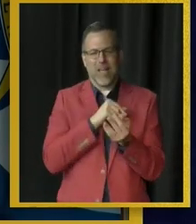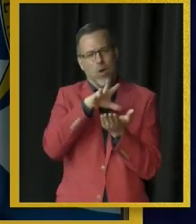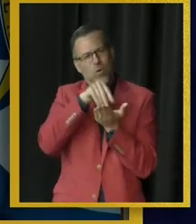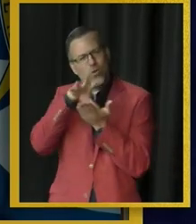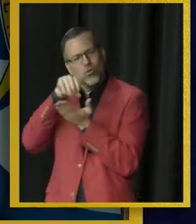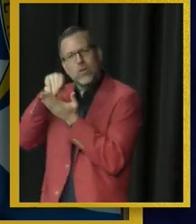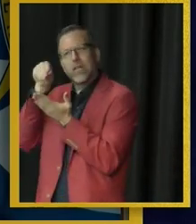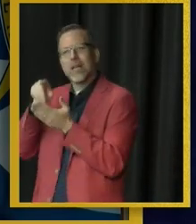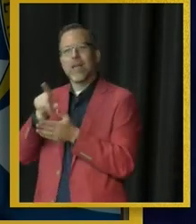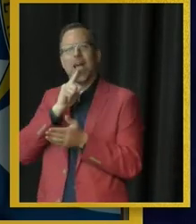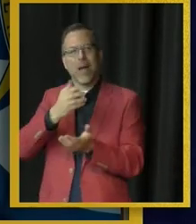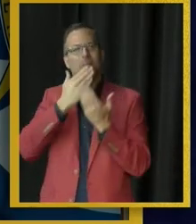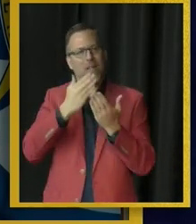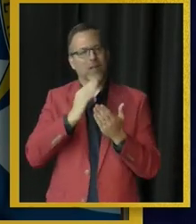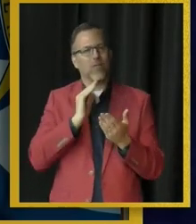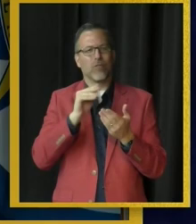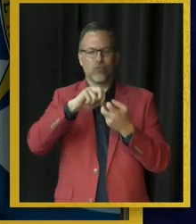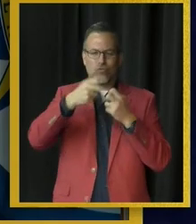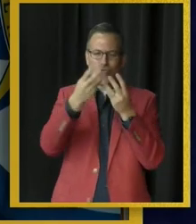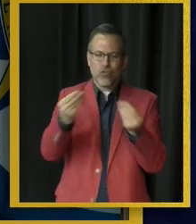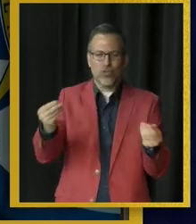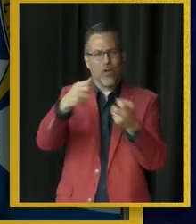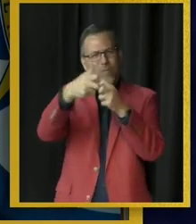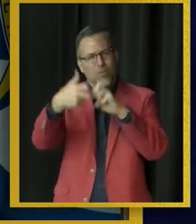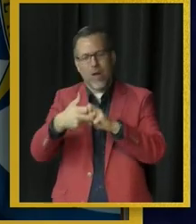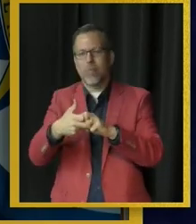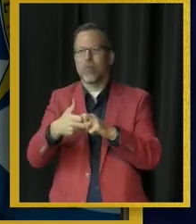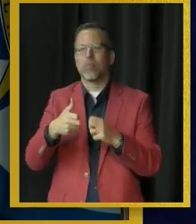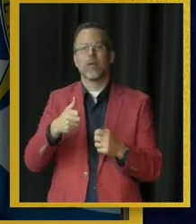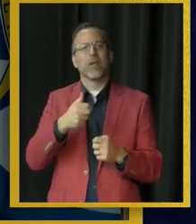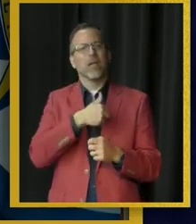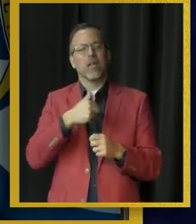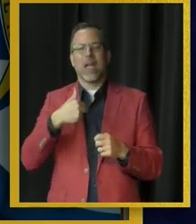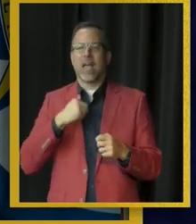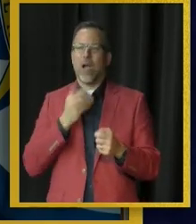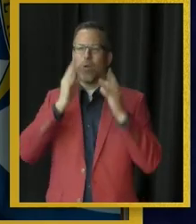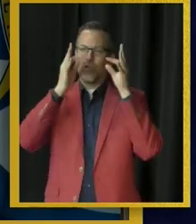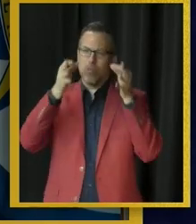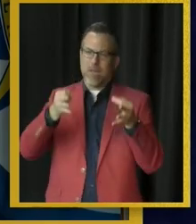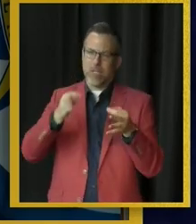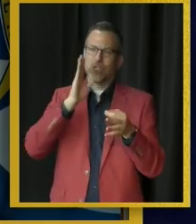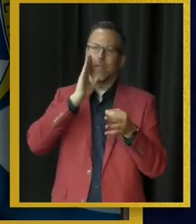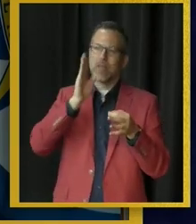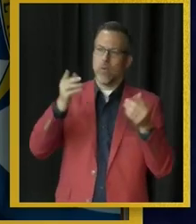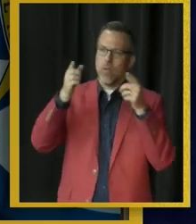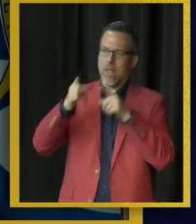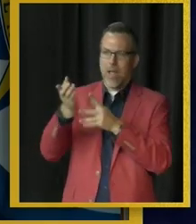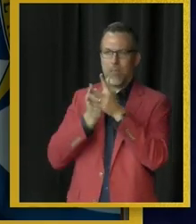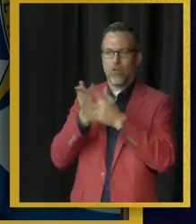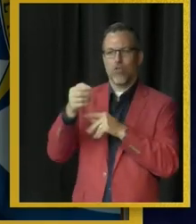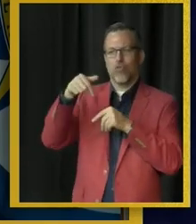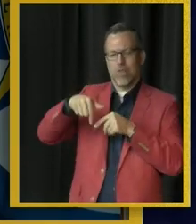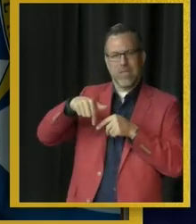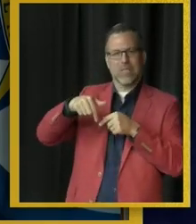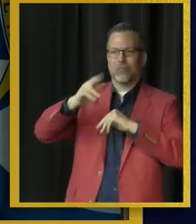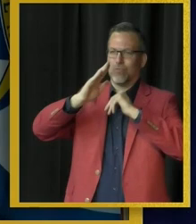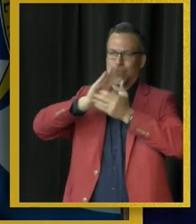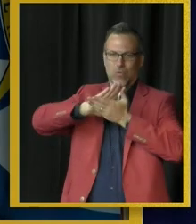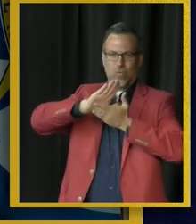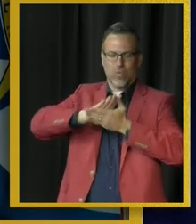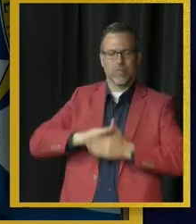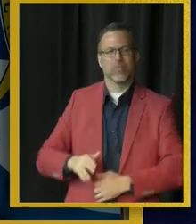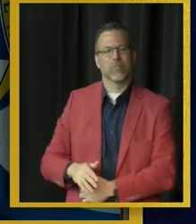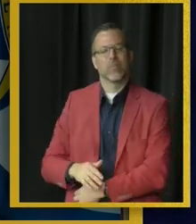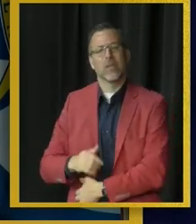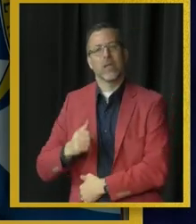and problem solving, the inquiry and creativity and the determination that will be born through this place of learning.